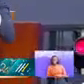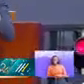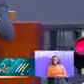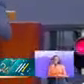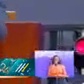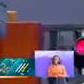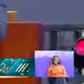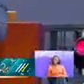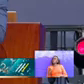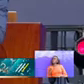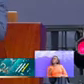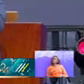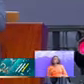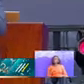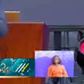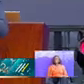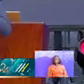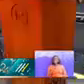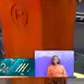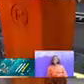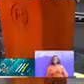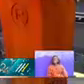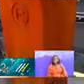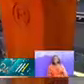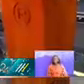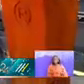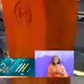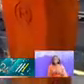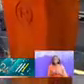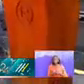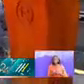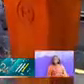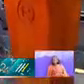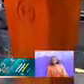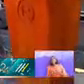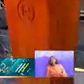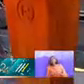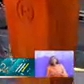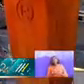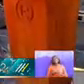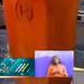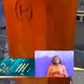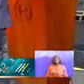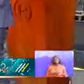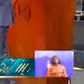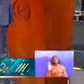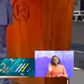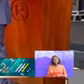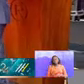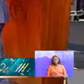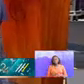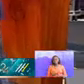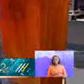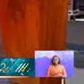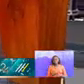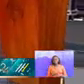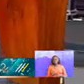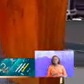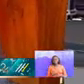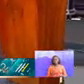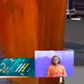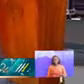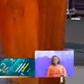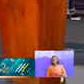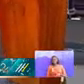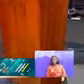oh God to give you yet all that I have is all yours you you are discussing 10% he has given a billion that's the but you see that